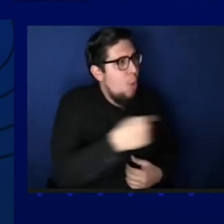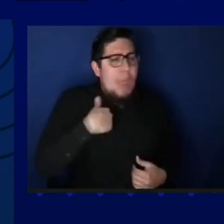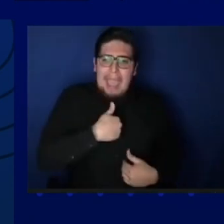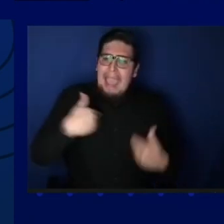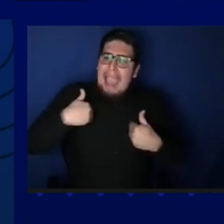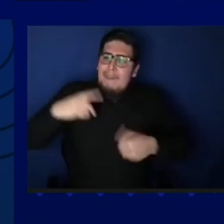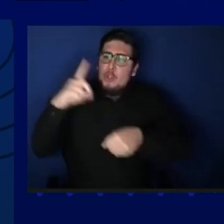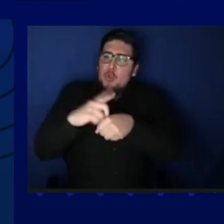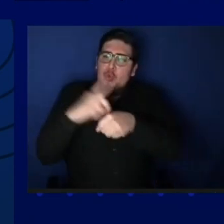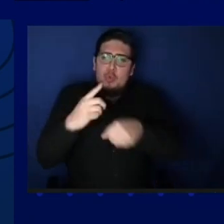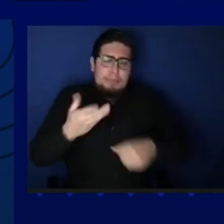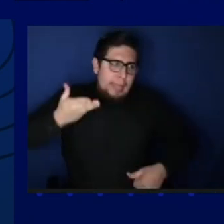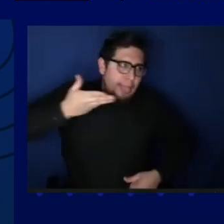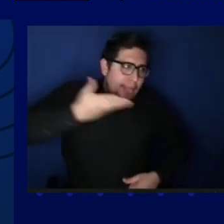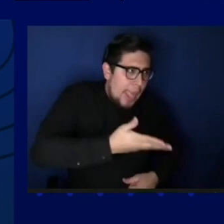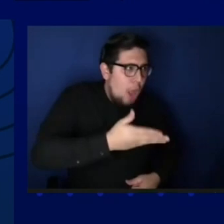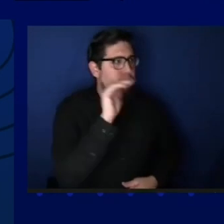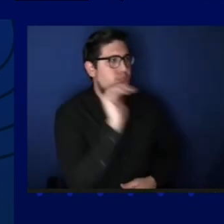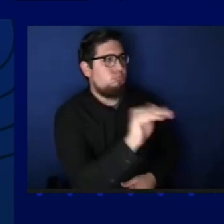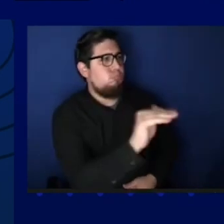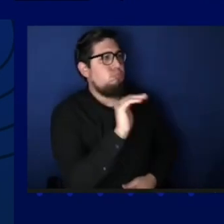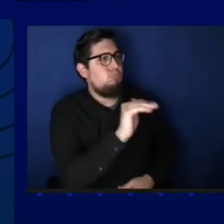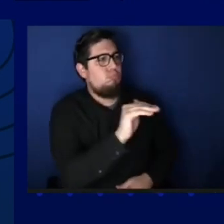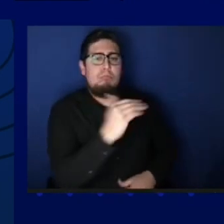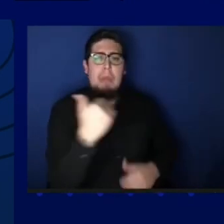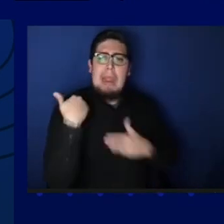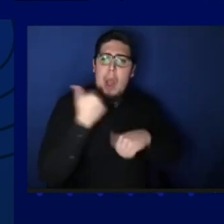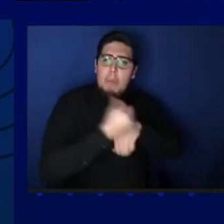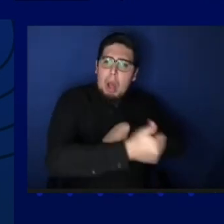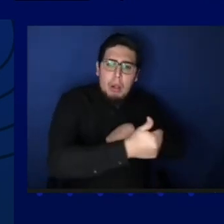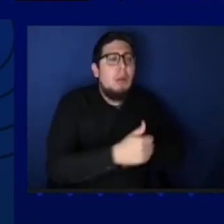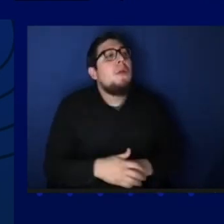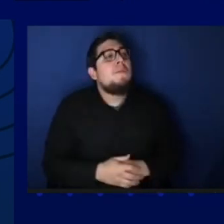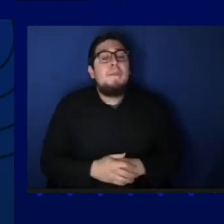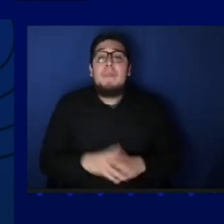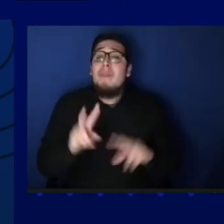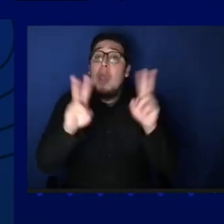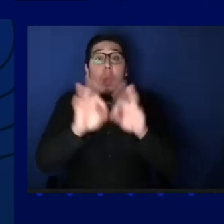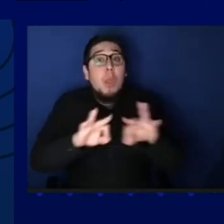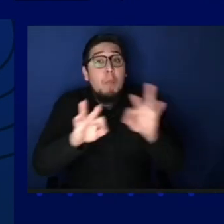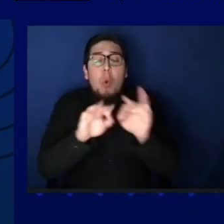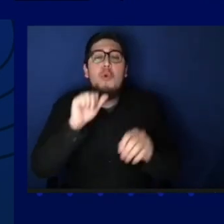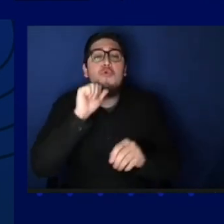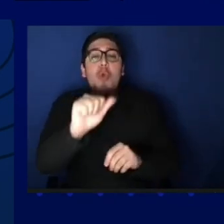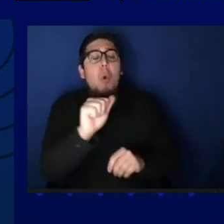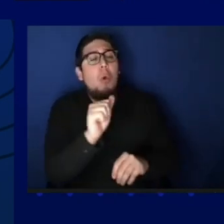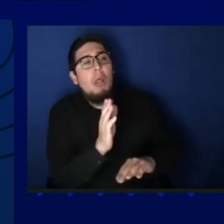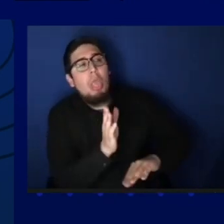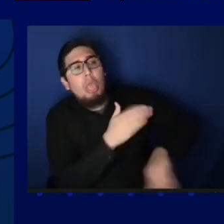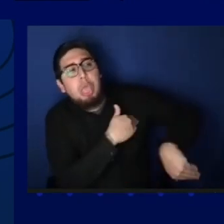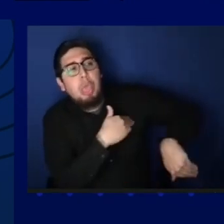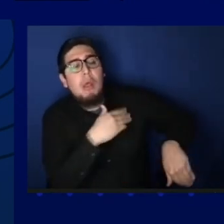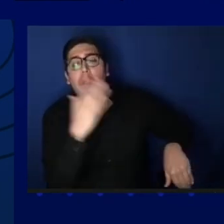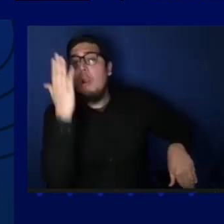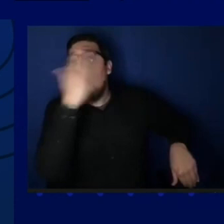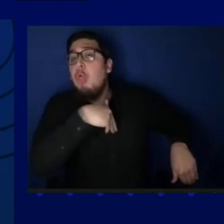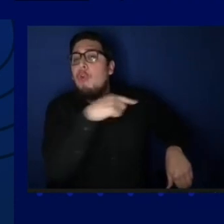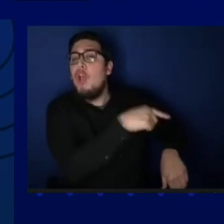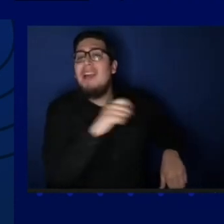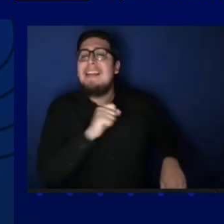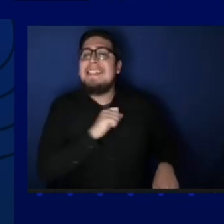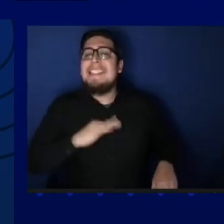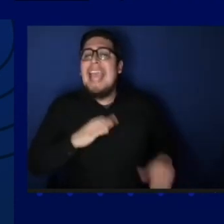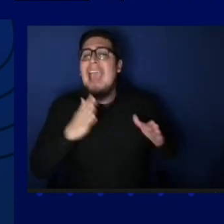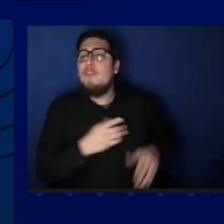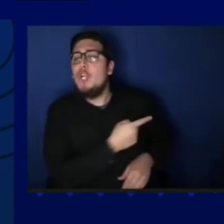very quickly learned, very important, do not overlook staffers. This is something that a lot of folks do. And while you want